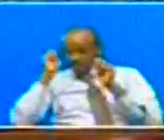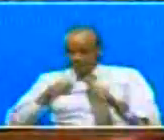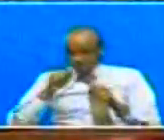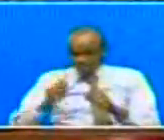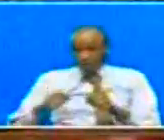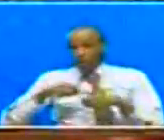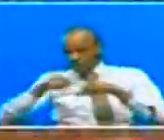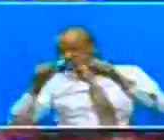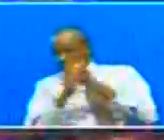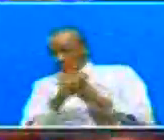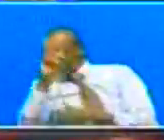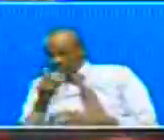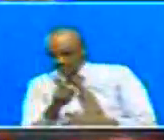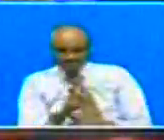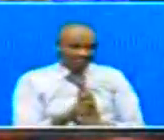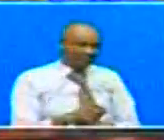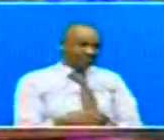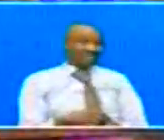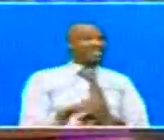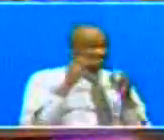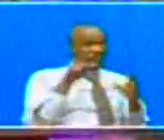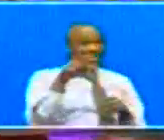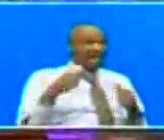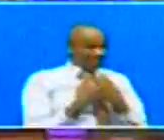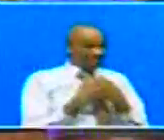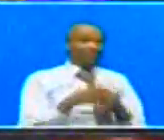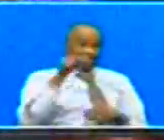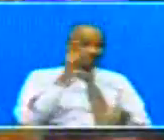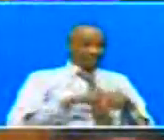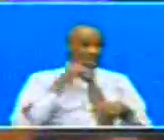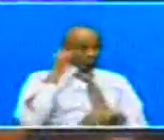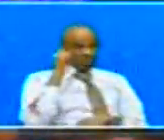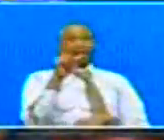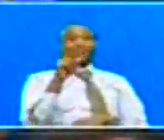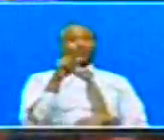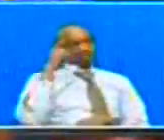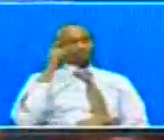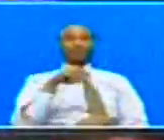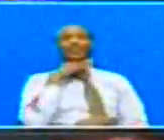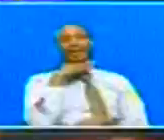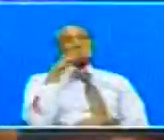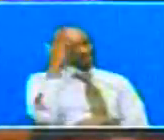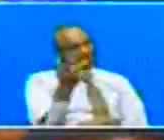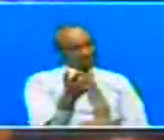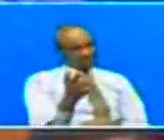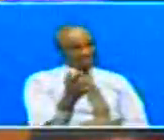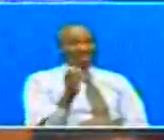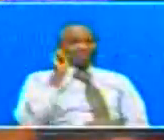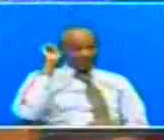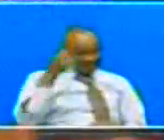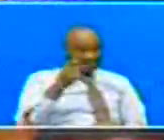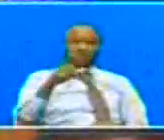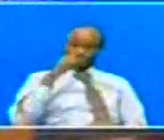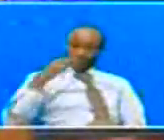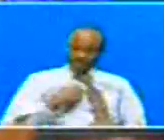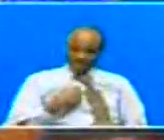one-term president? If that happens, you will wake up in your dream and find that you had died. Because I'm telling you, the president has told